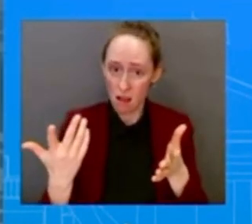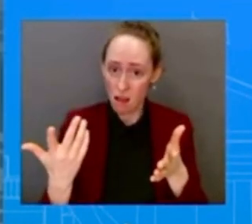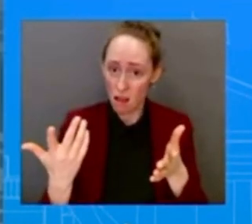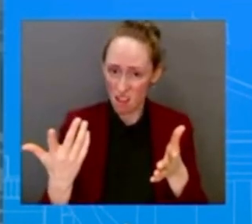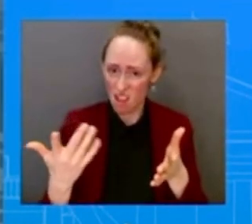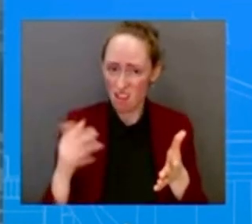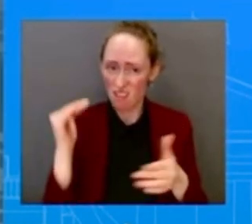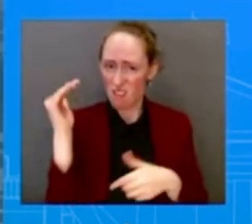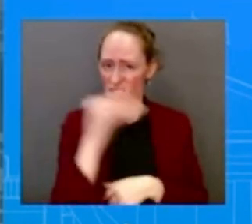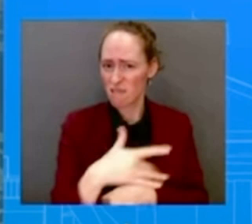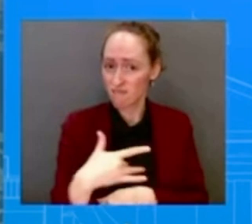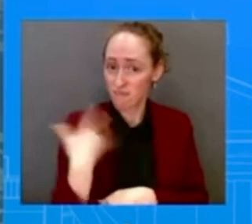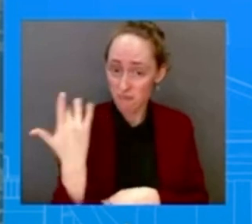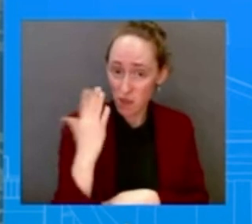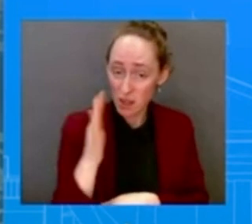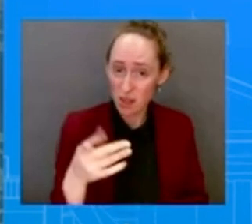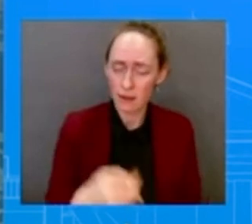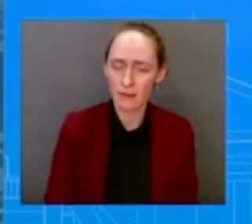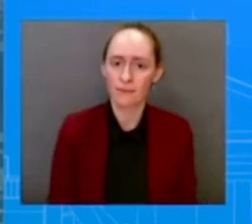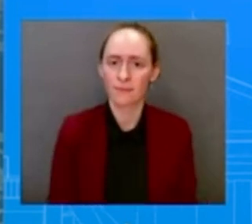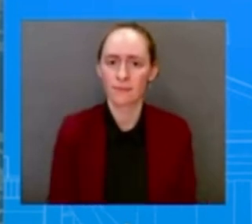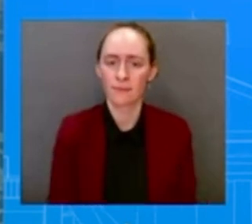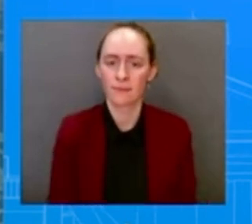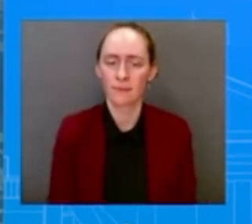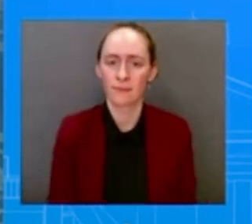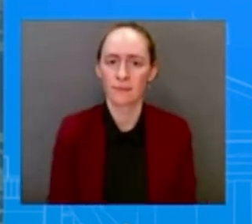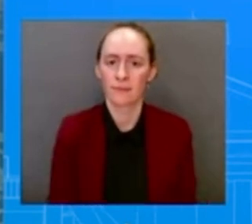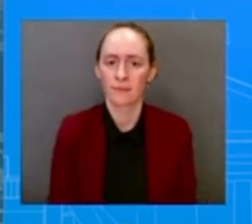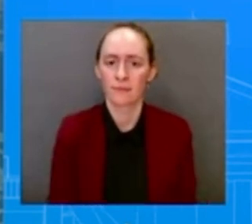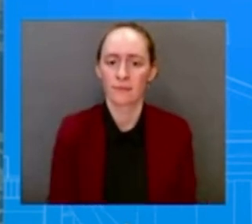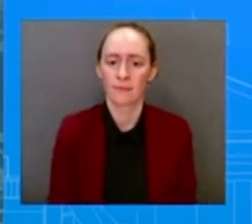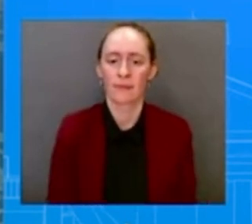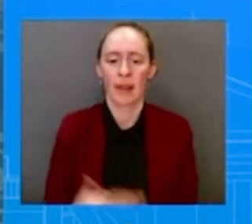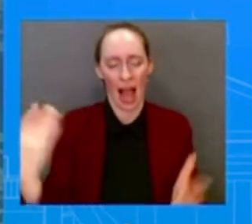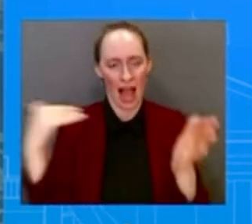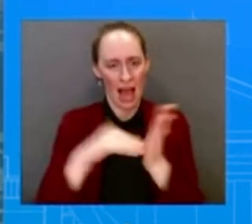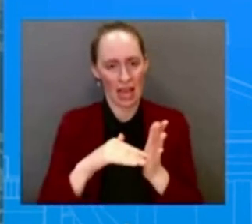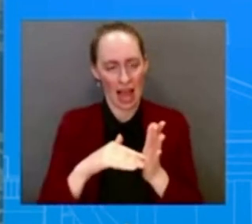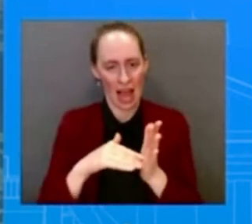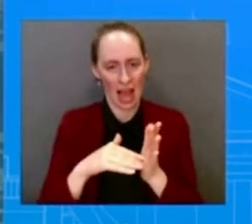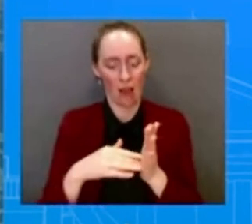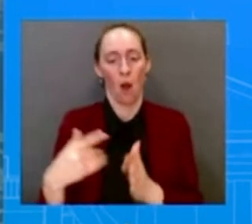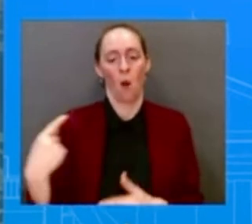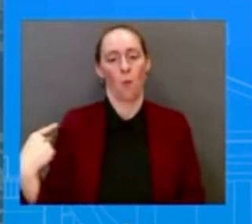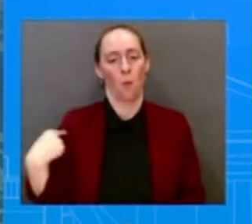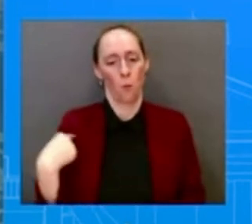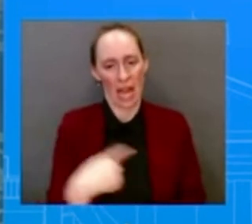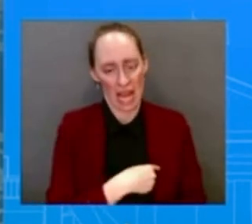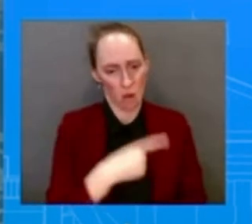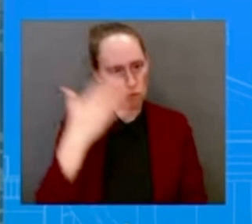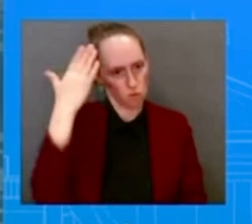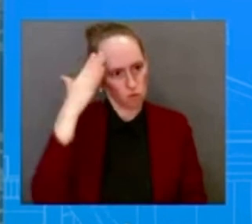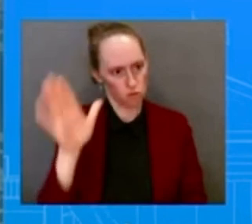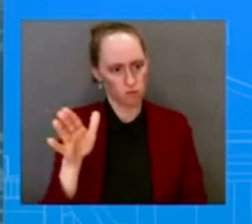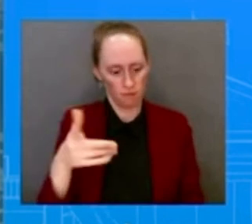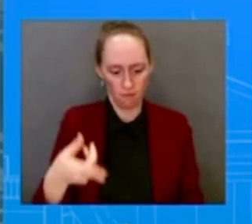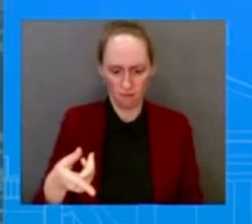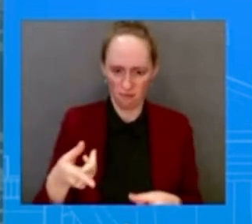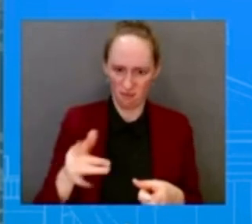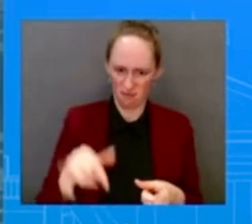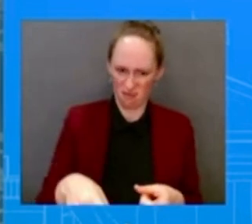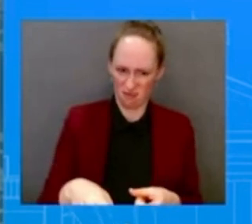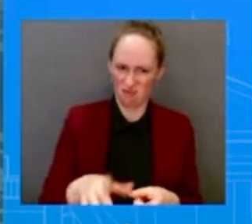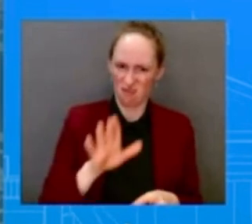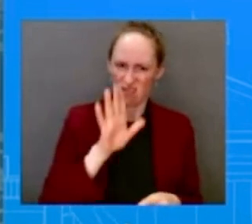on this. I want to stress again, we don't know what entity owns this object. There's no indication that it's